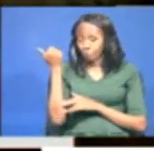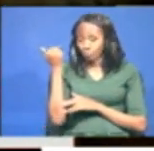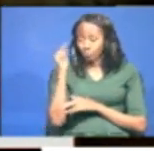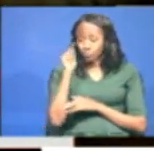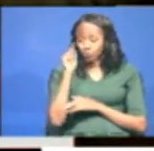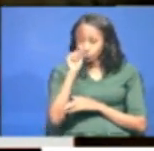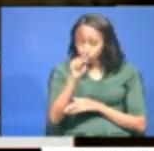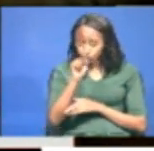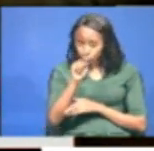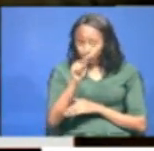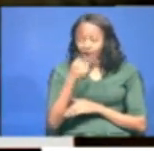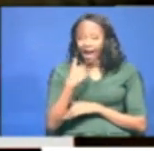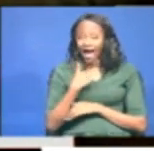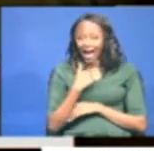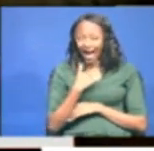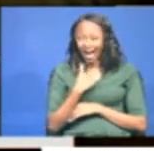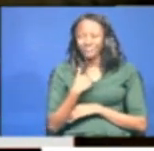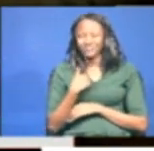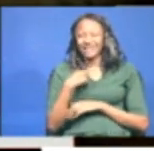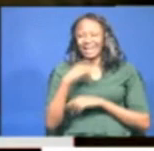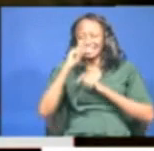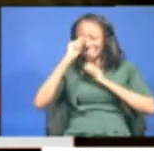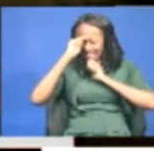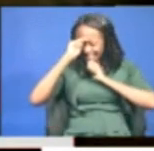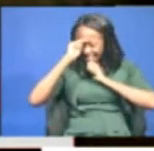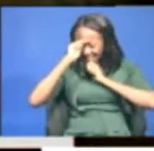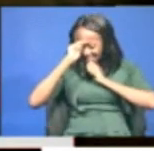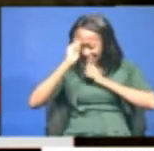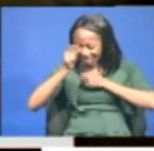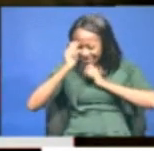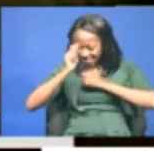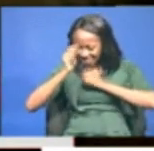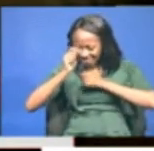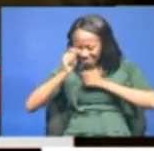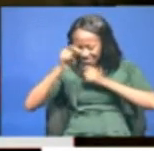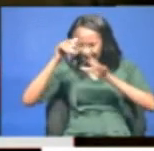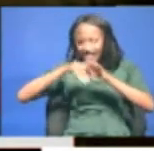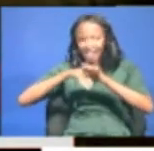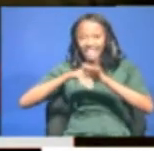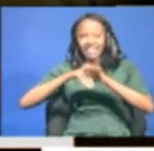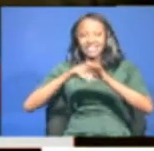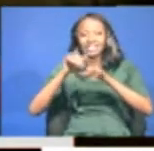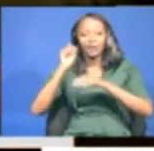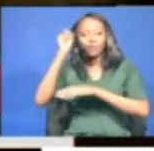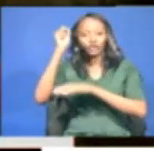mumetafutia jamii yetu heshima katika siasa ya Kenya.